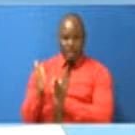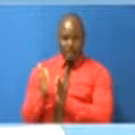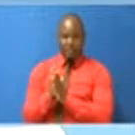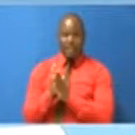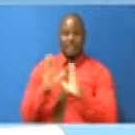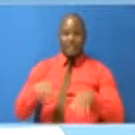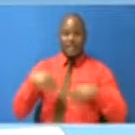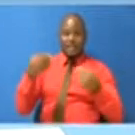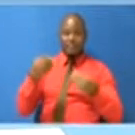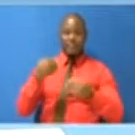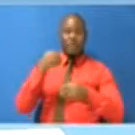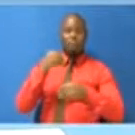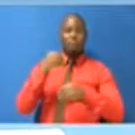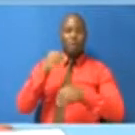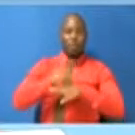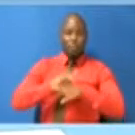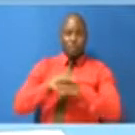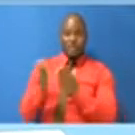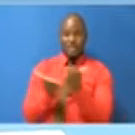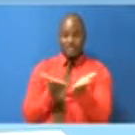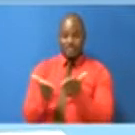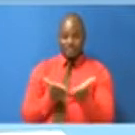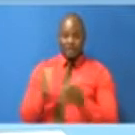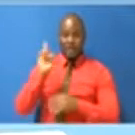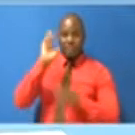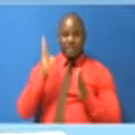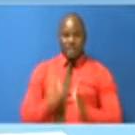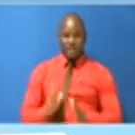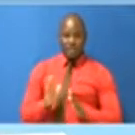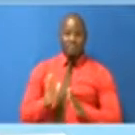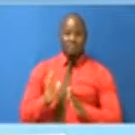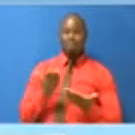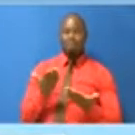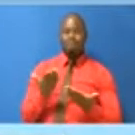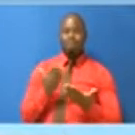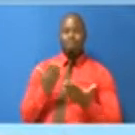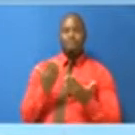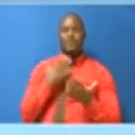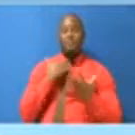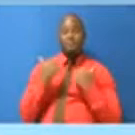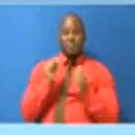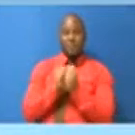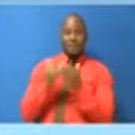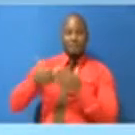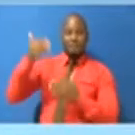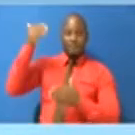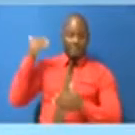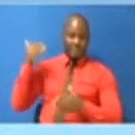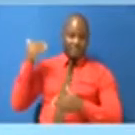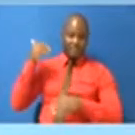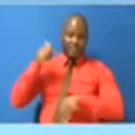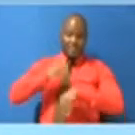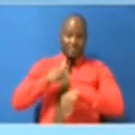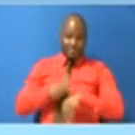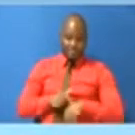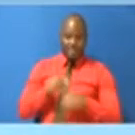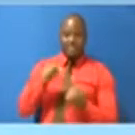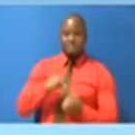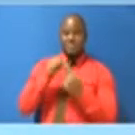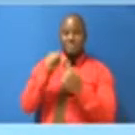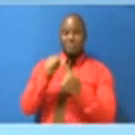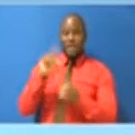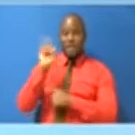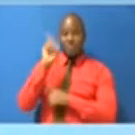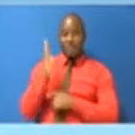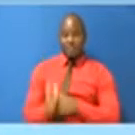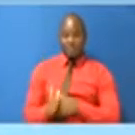to deliver essential services that nairobians have been deprived of in the past and especially